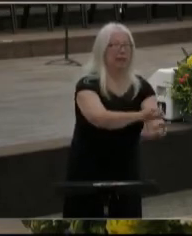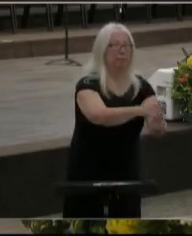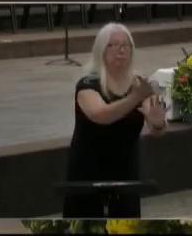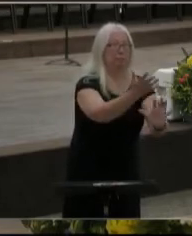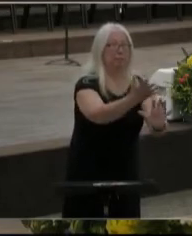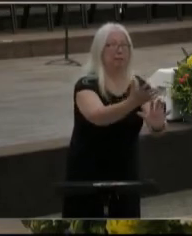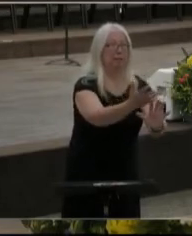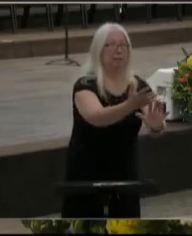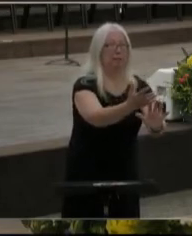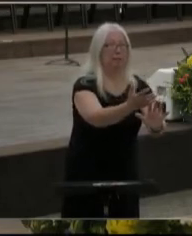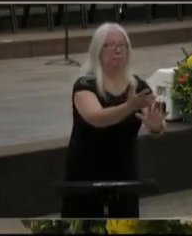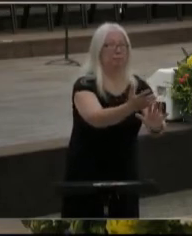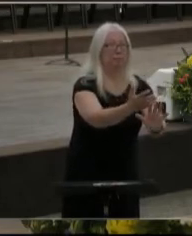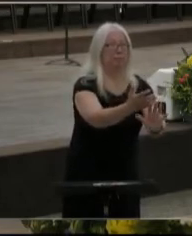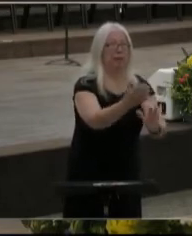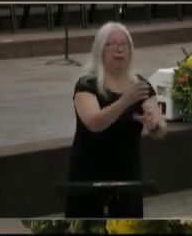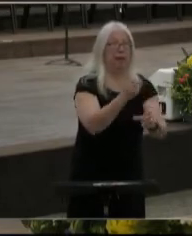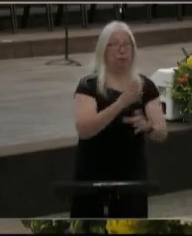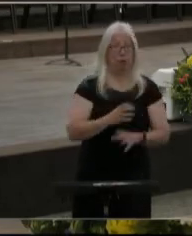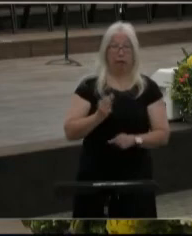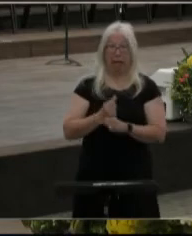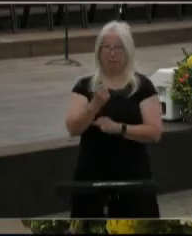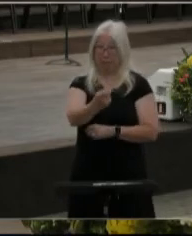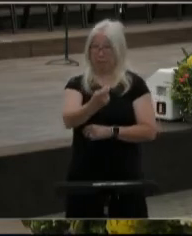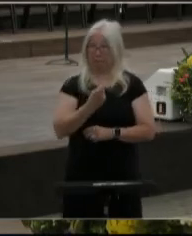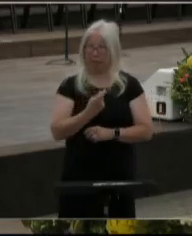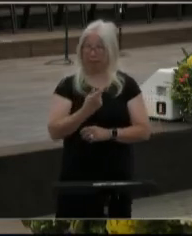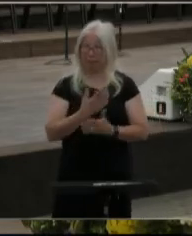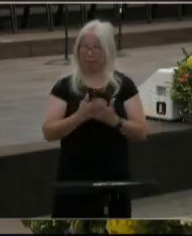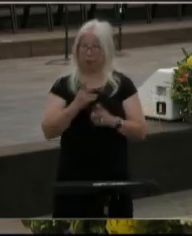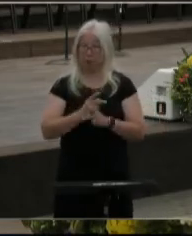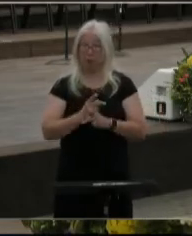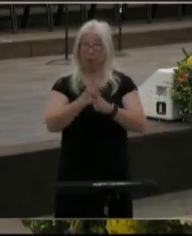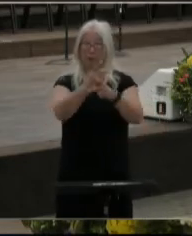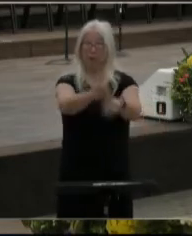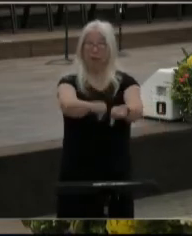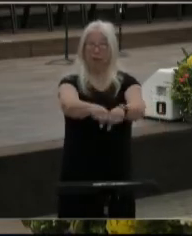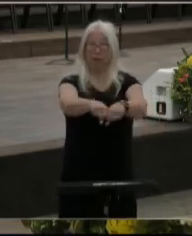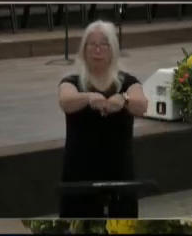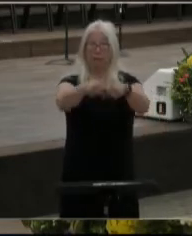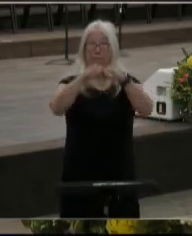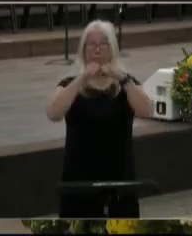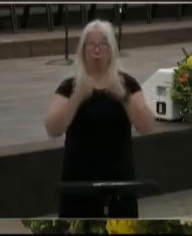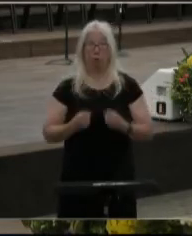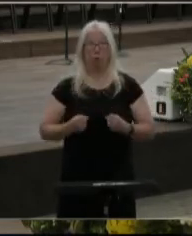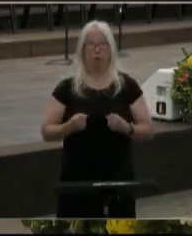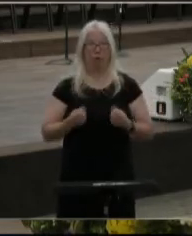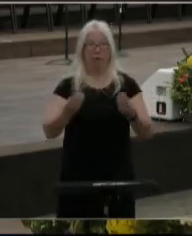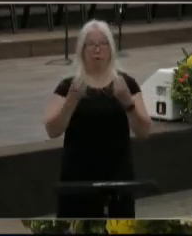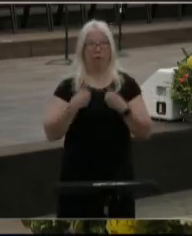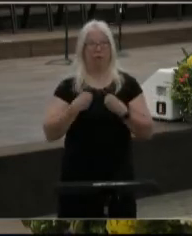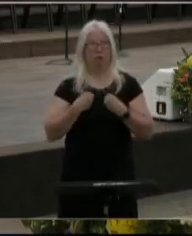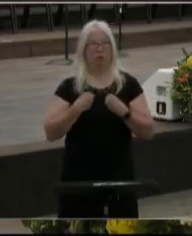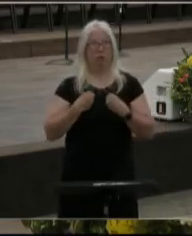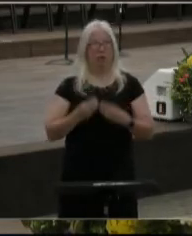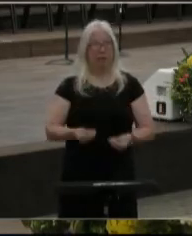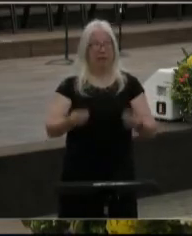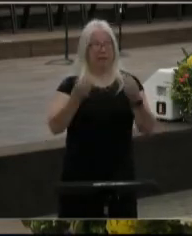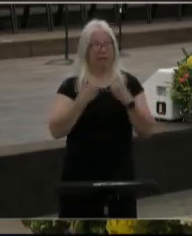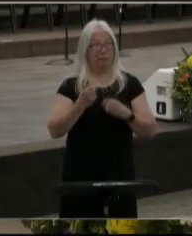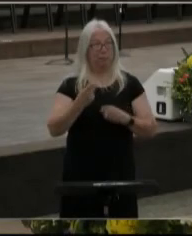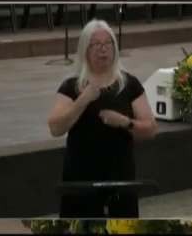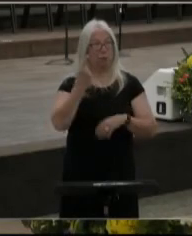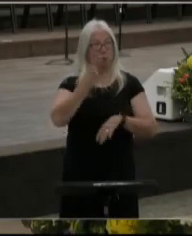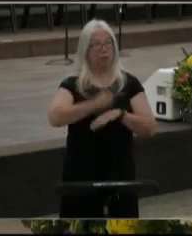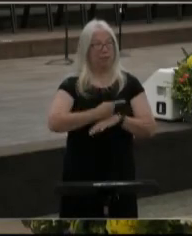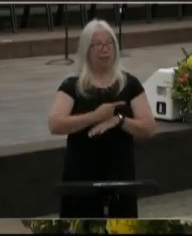up. You ever got something back from somebody that they broke? Somebody gave me something back